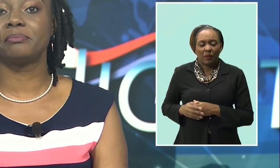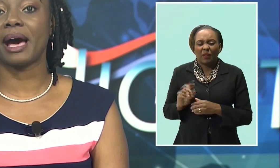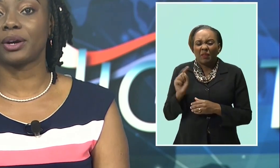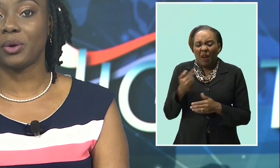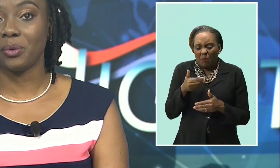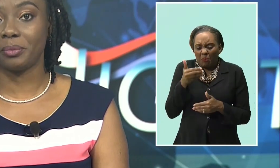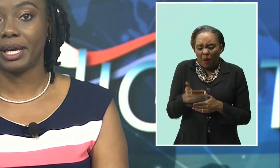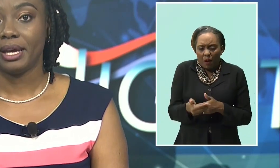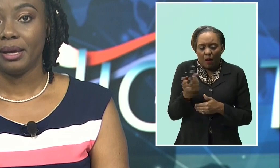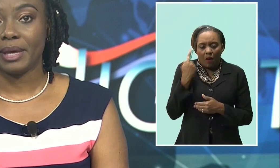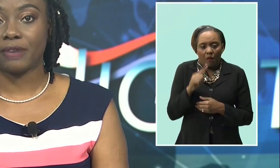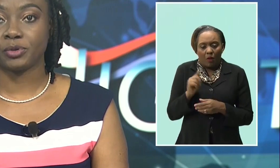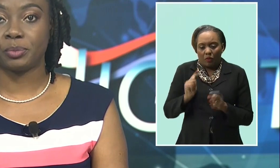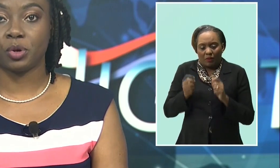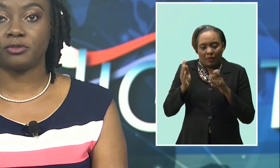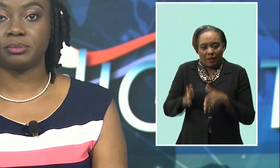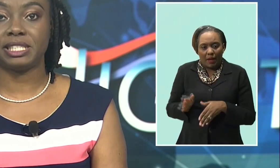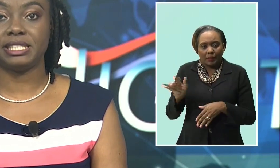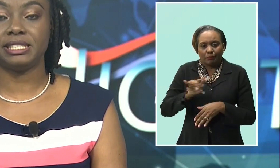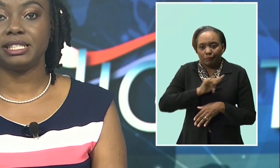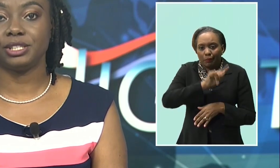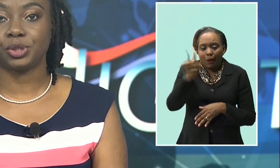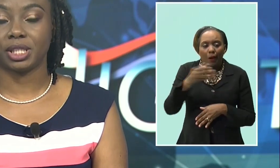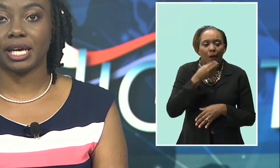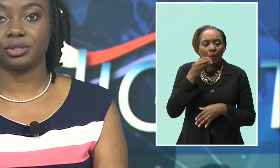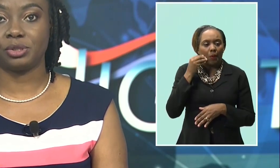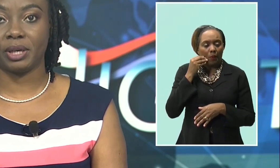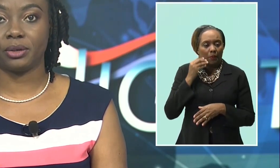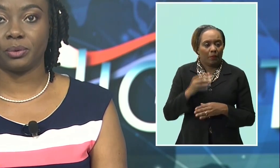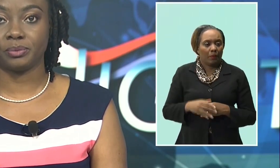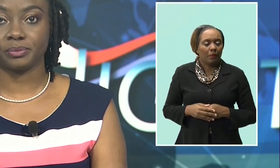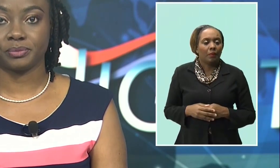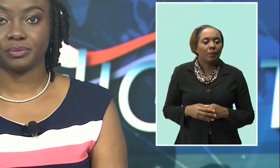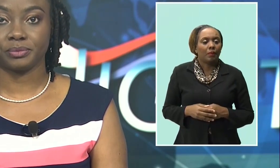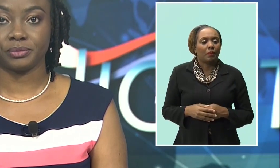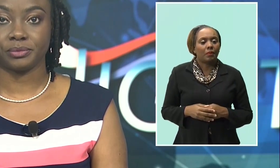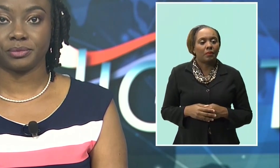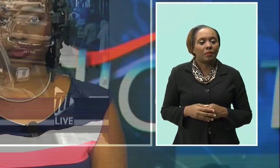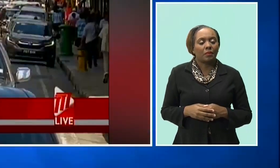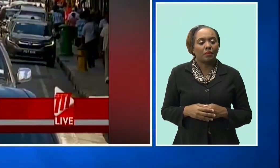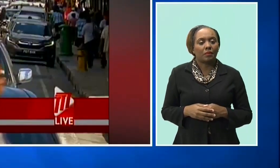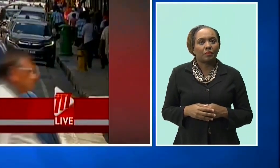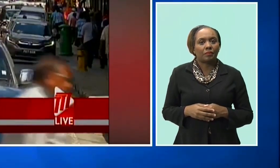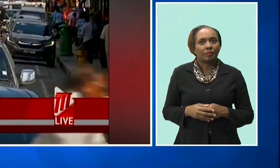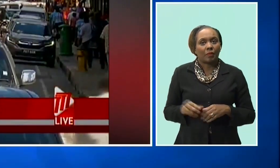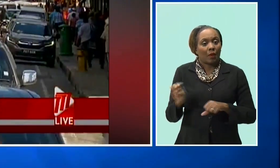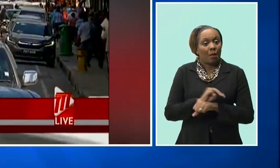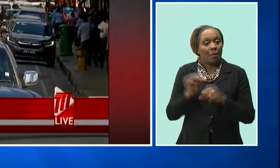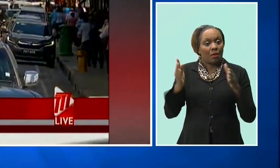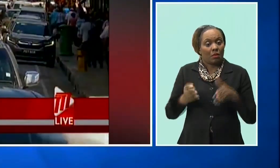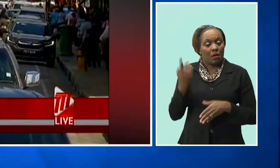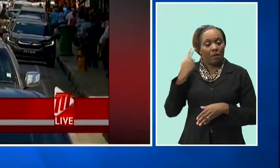getting them back home. We have a report from TTT, Trinidad and Tobago. Minister of National Security Stuart